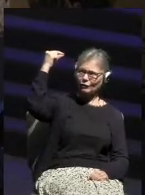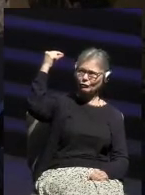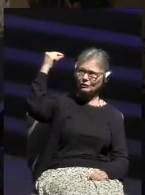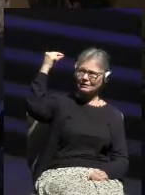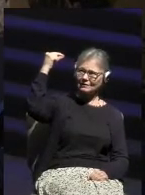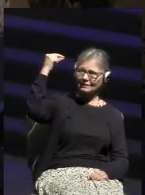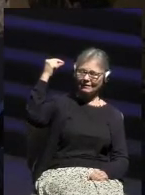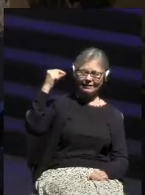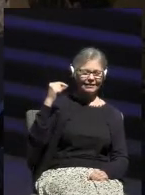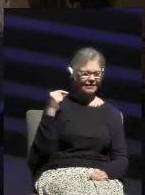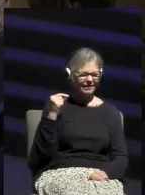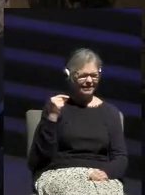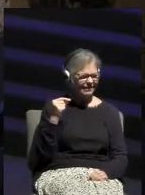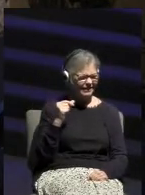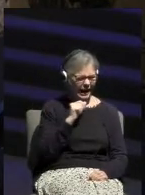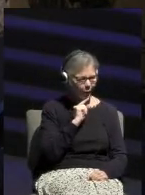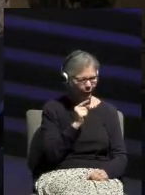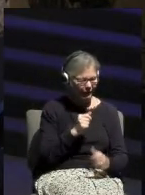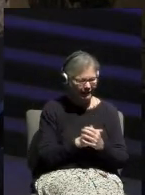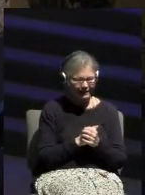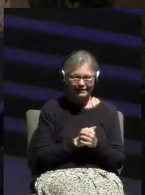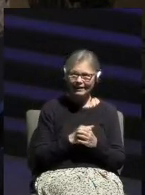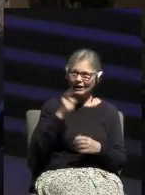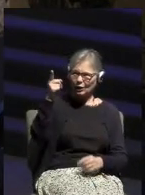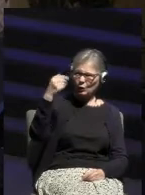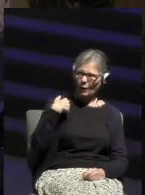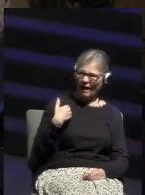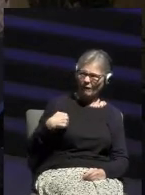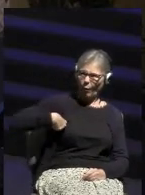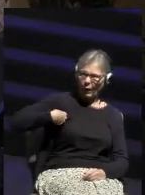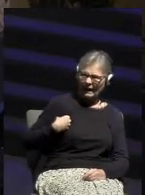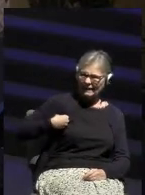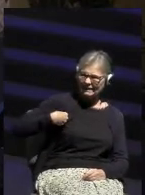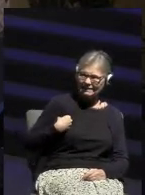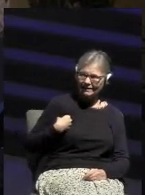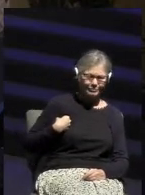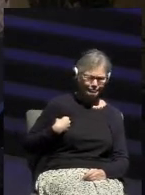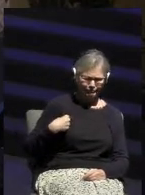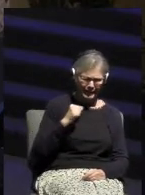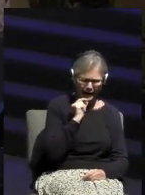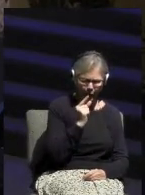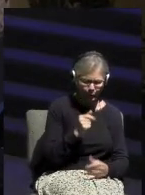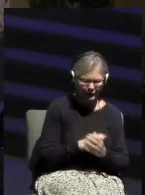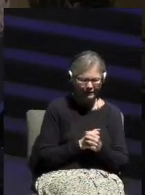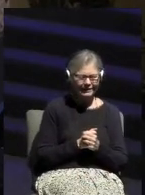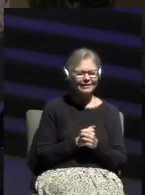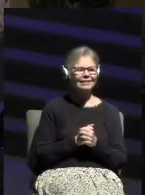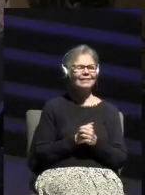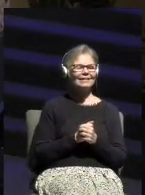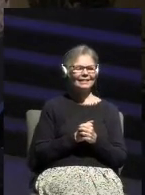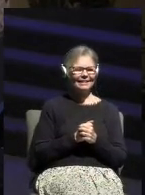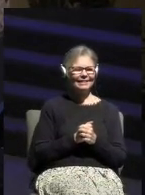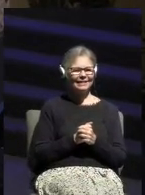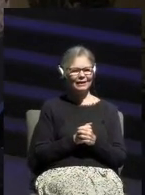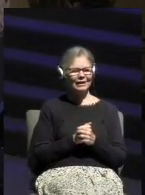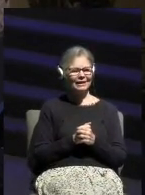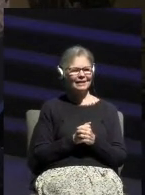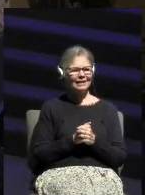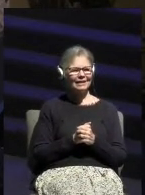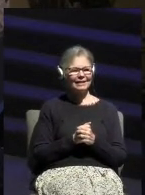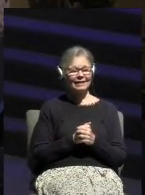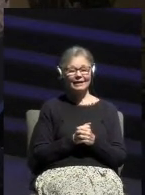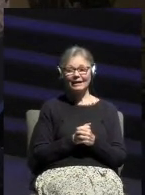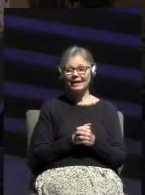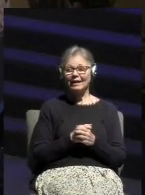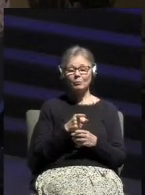right. And then, you know, and he's got wings. So that's not what it is. But we very clearly